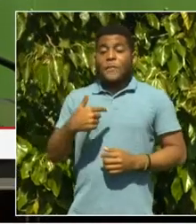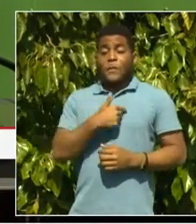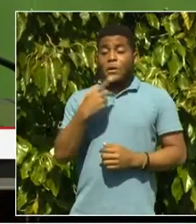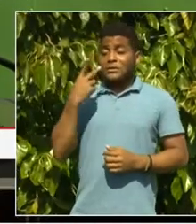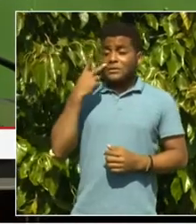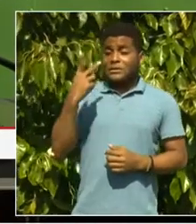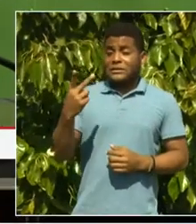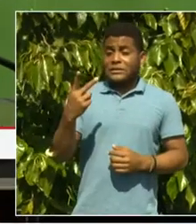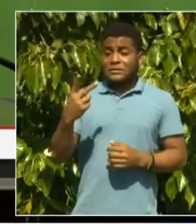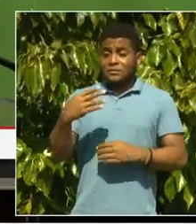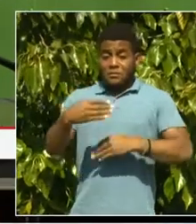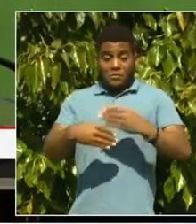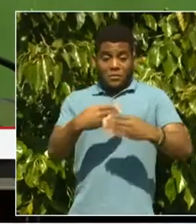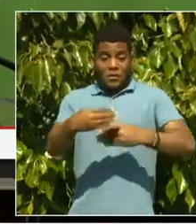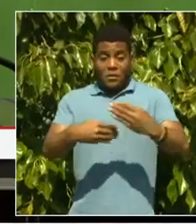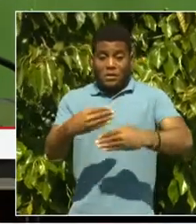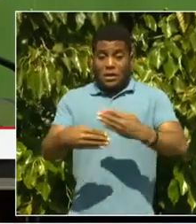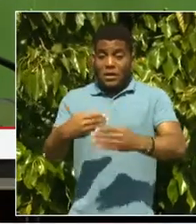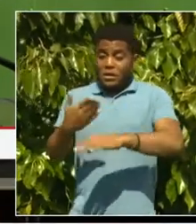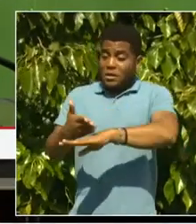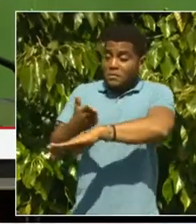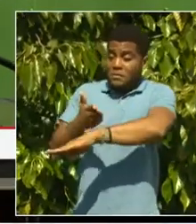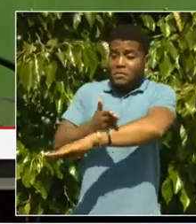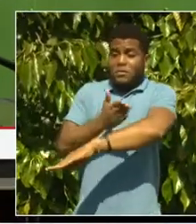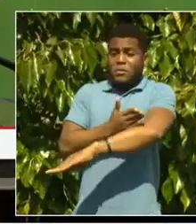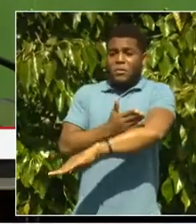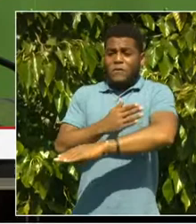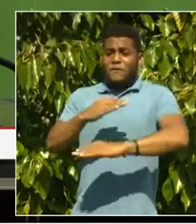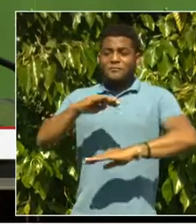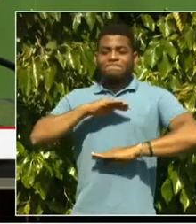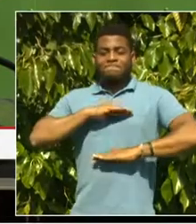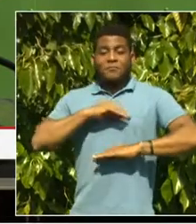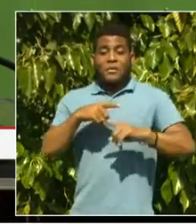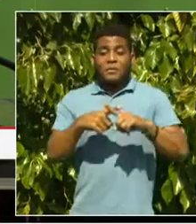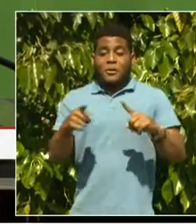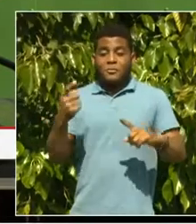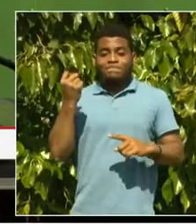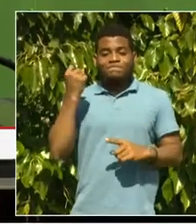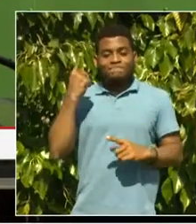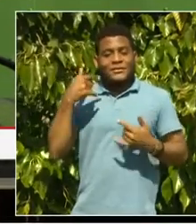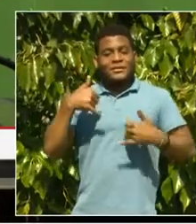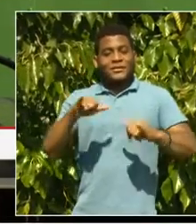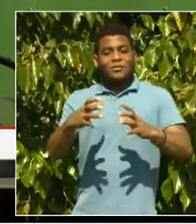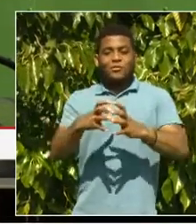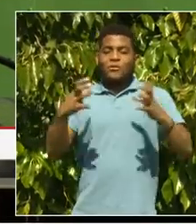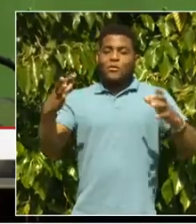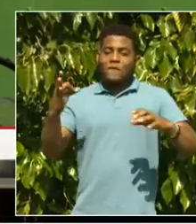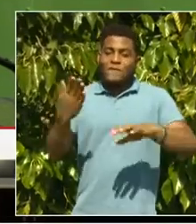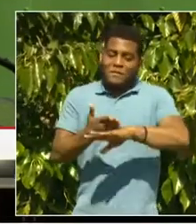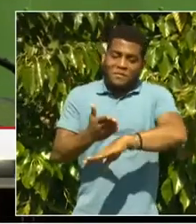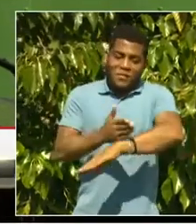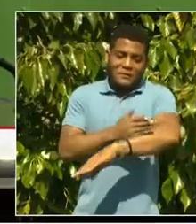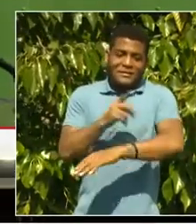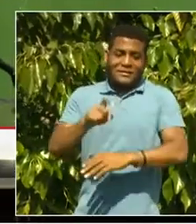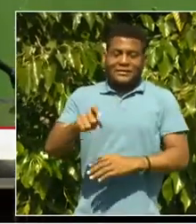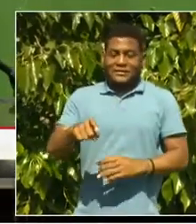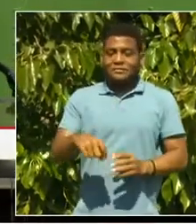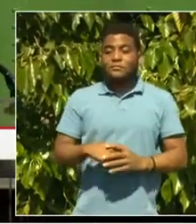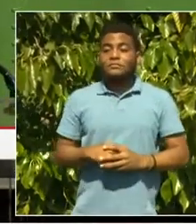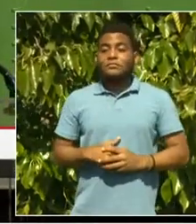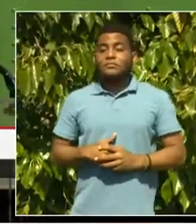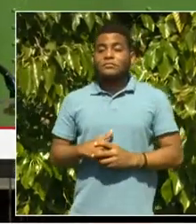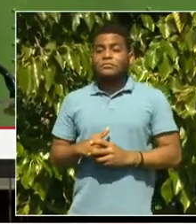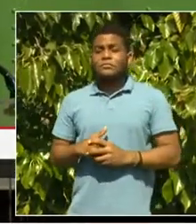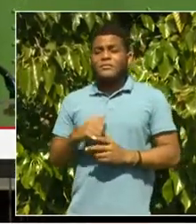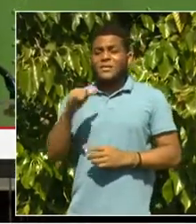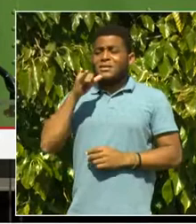do. Just yesterday, I was in Skyland in Ward 7, where next year we will